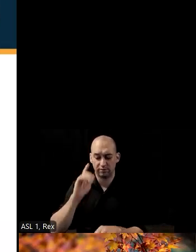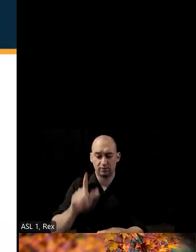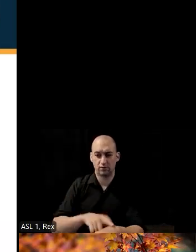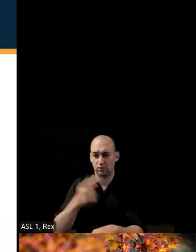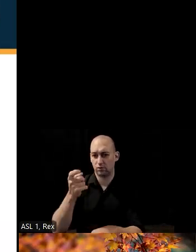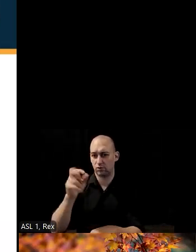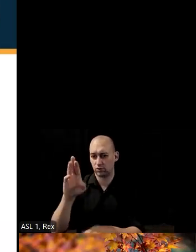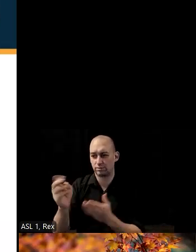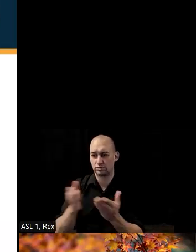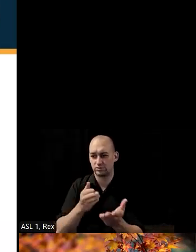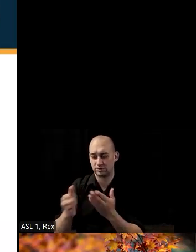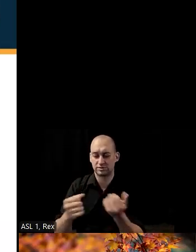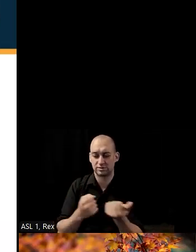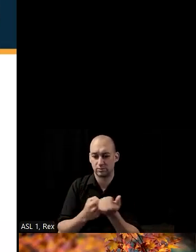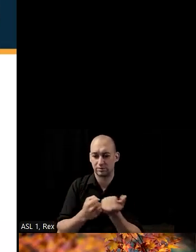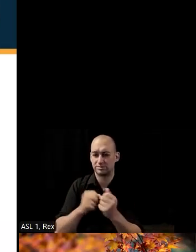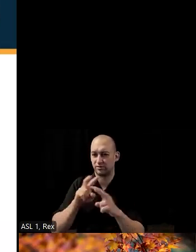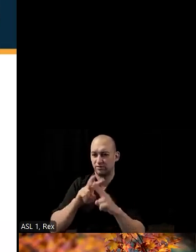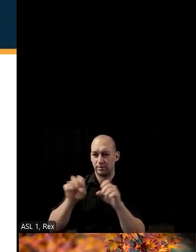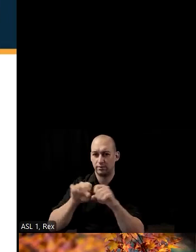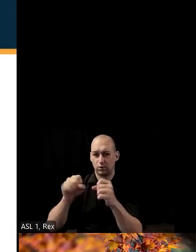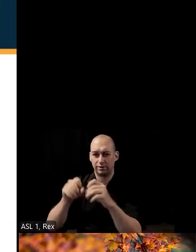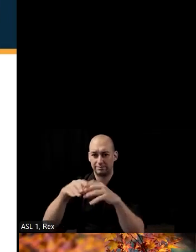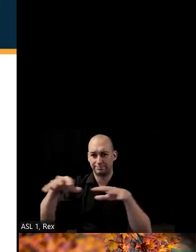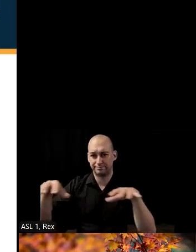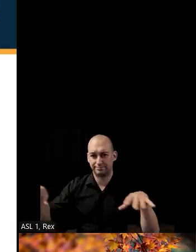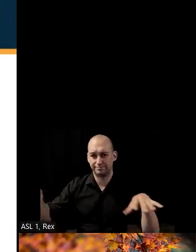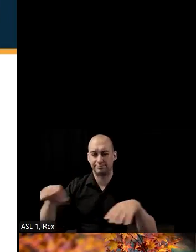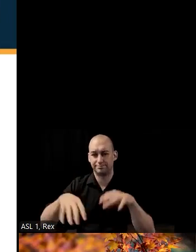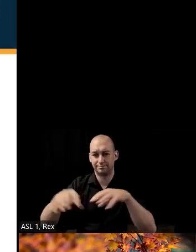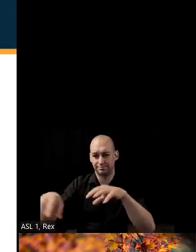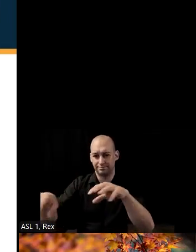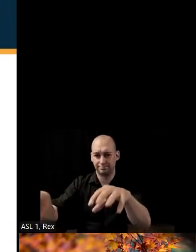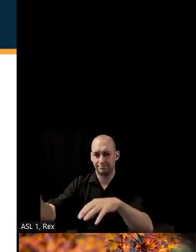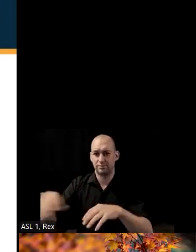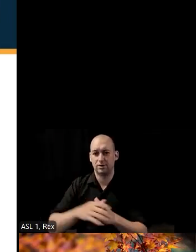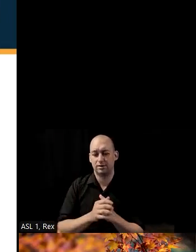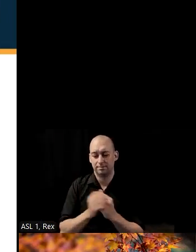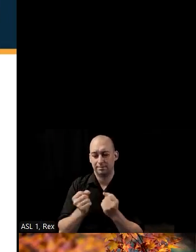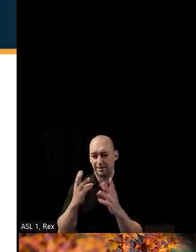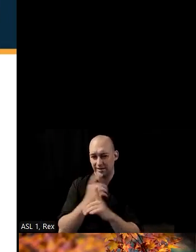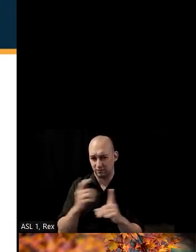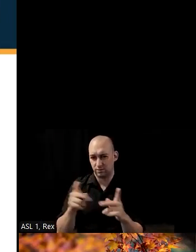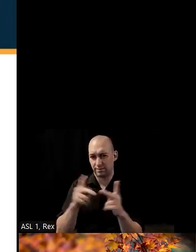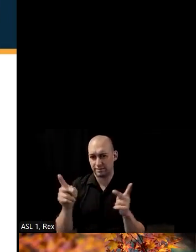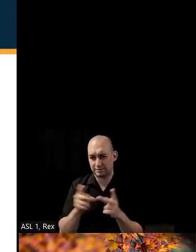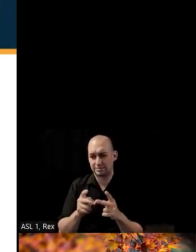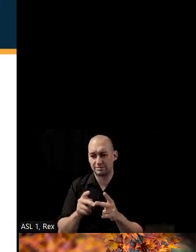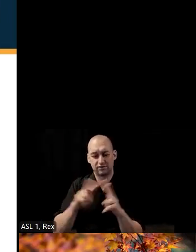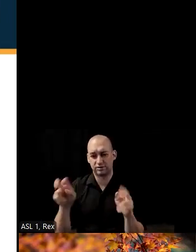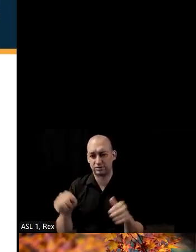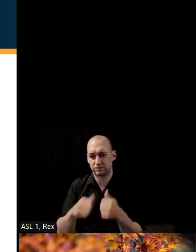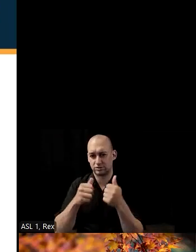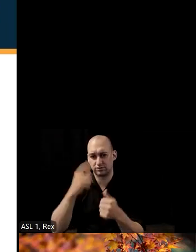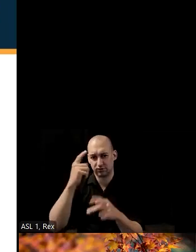and supports is incredibly fragmented. It's really a true patchwork of services that can be very challenging for people